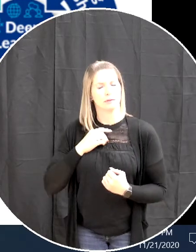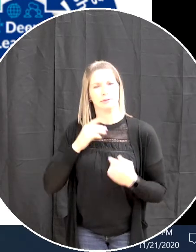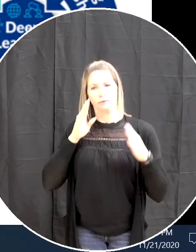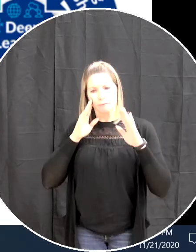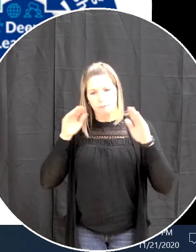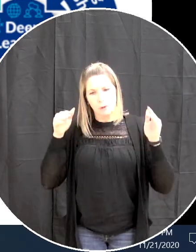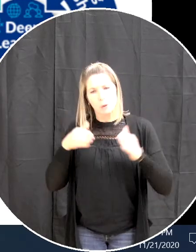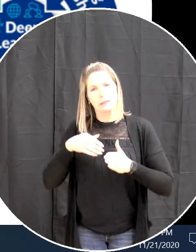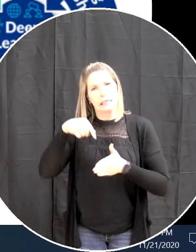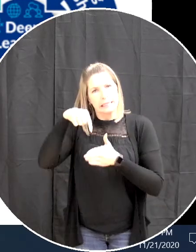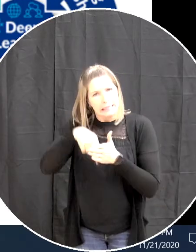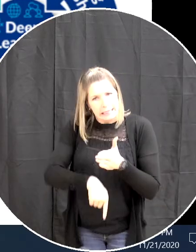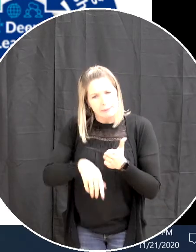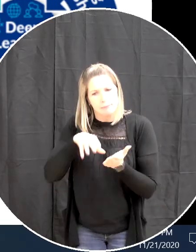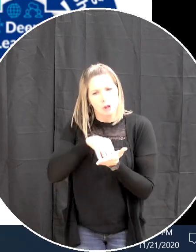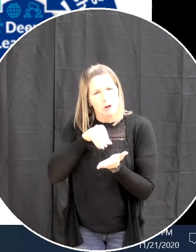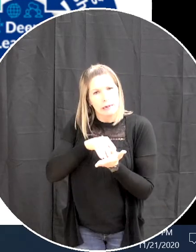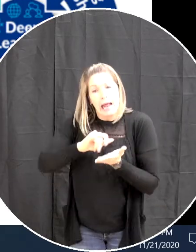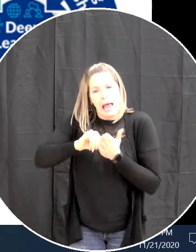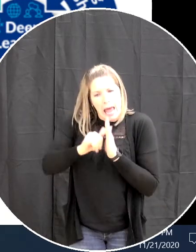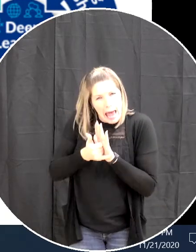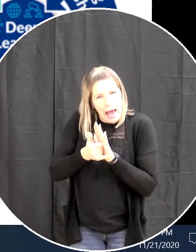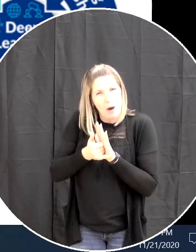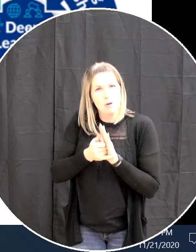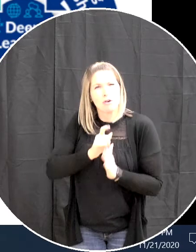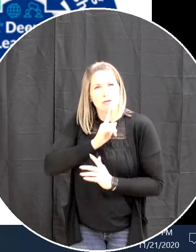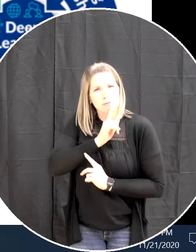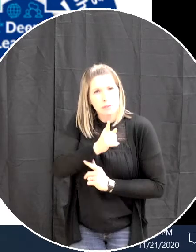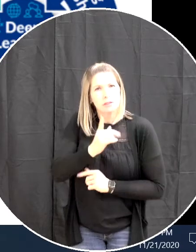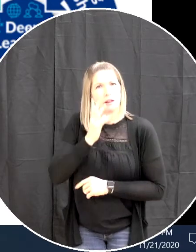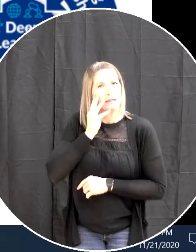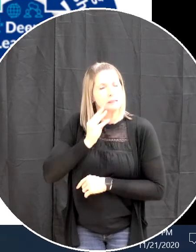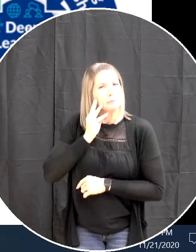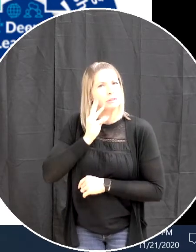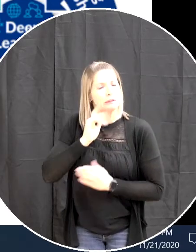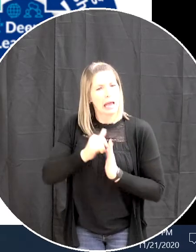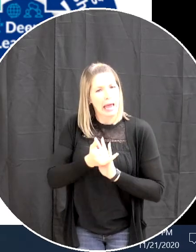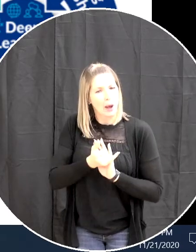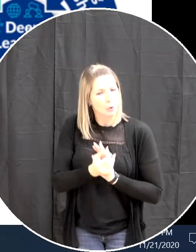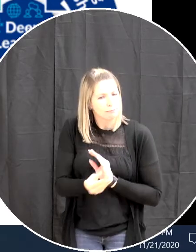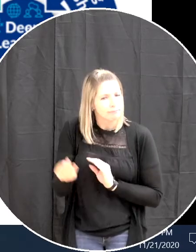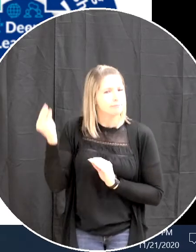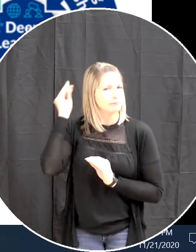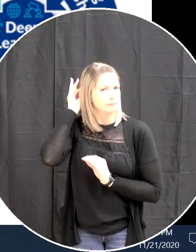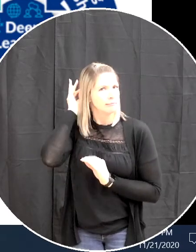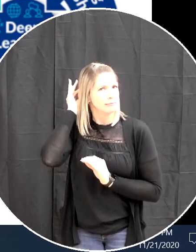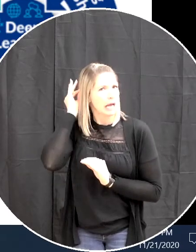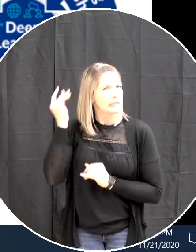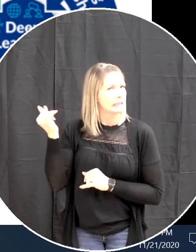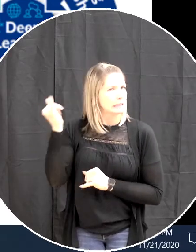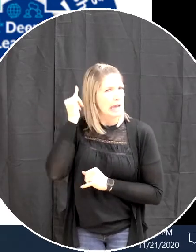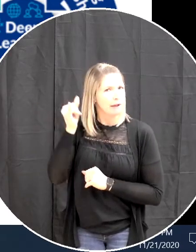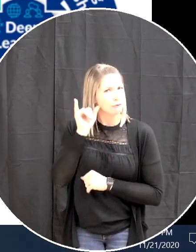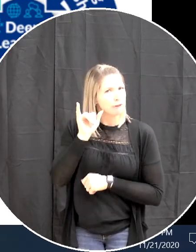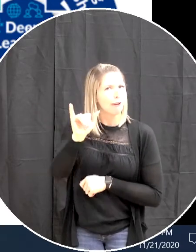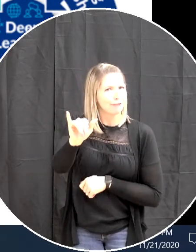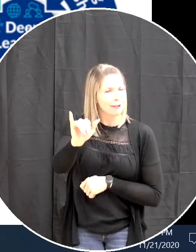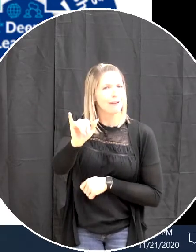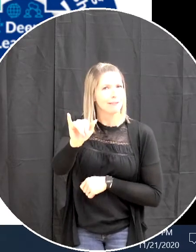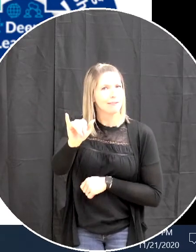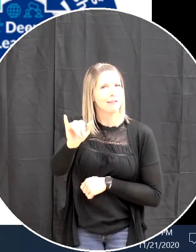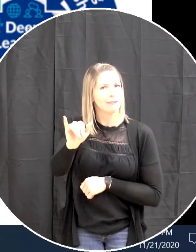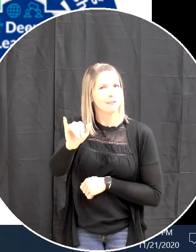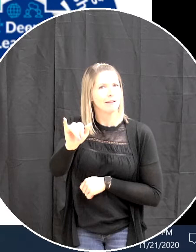on the process of learning, real experiential learning, and how students can demonstrate that acquired knowledge in ways other than